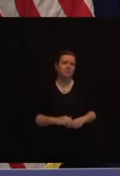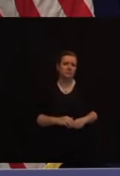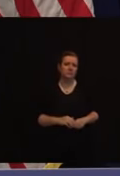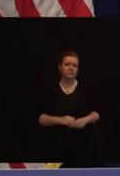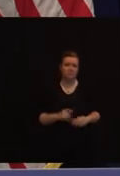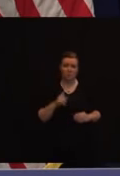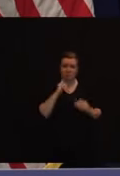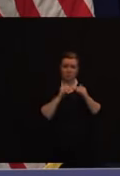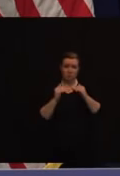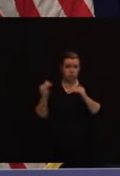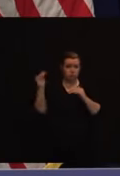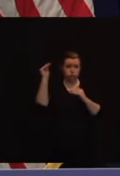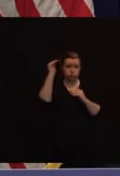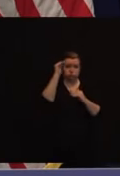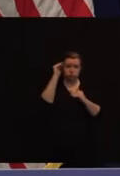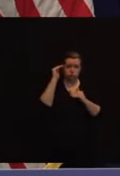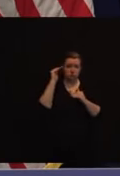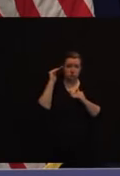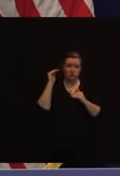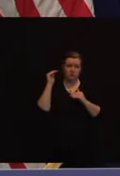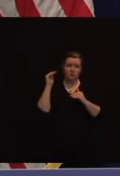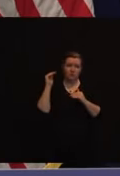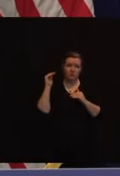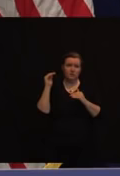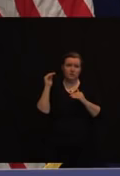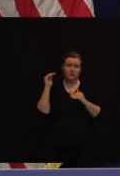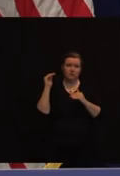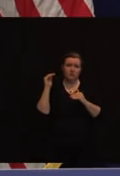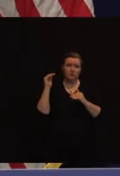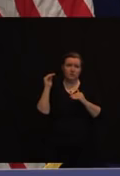exceeding the number of claims seen during Superstorm Sandy or the last